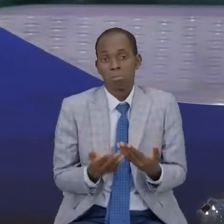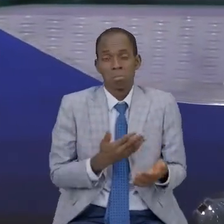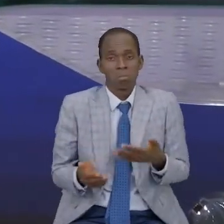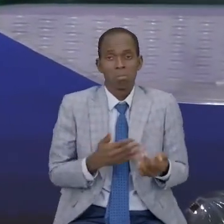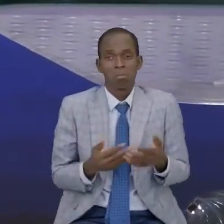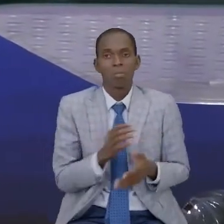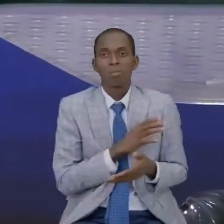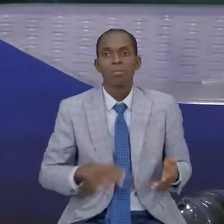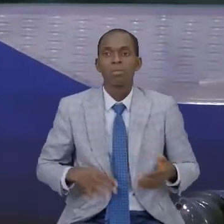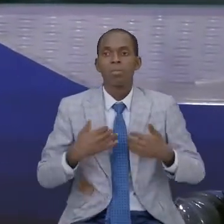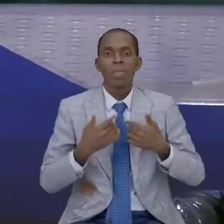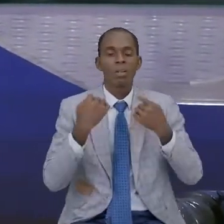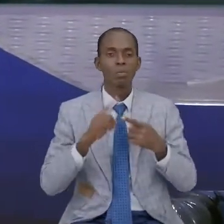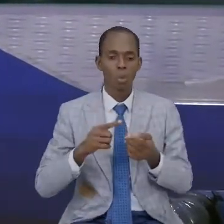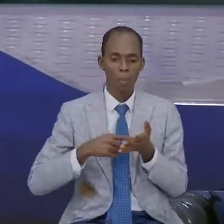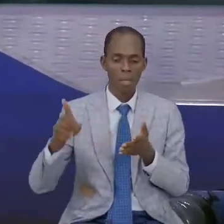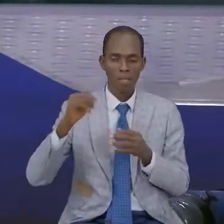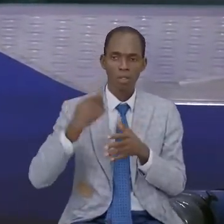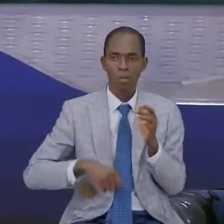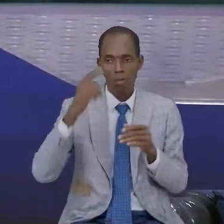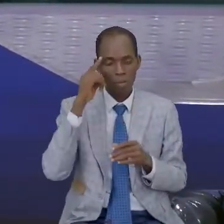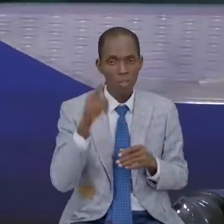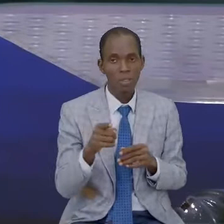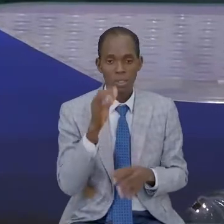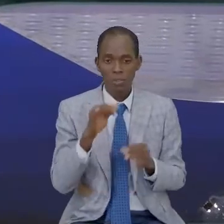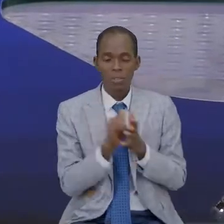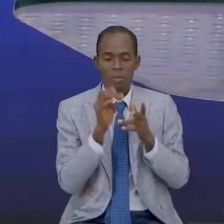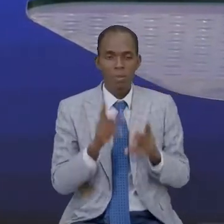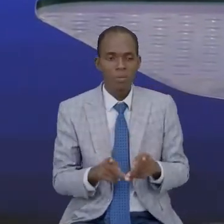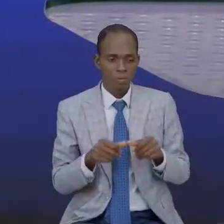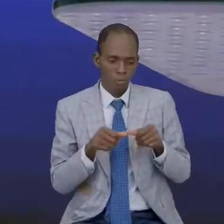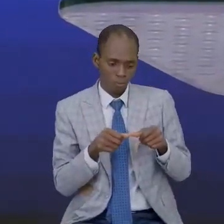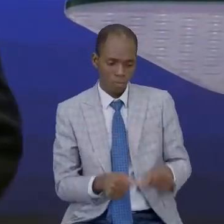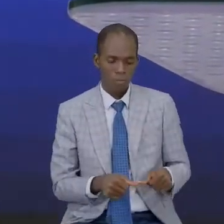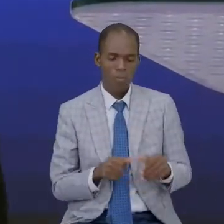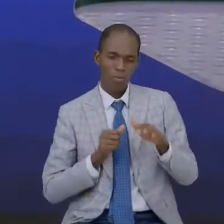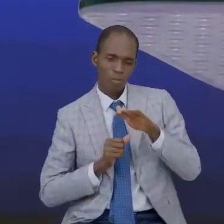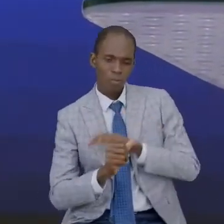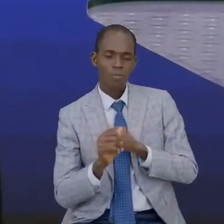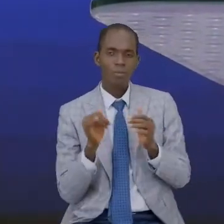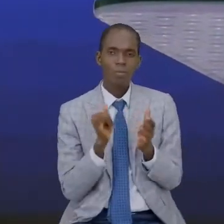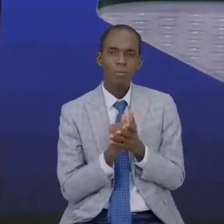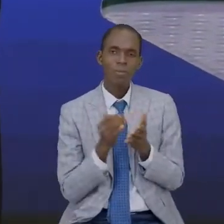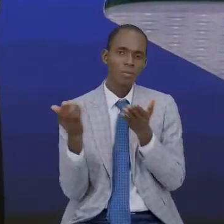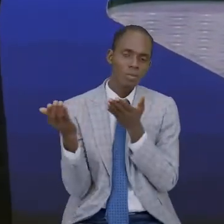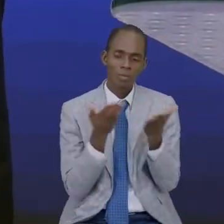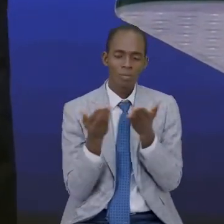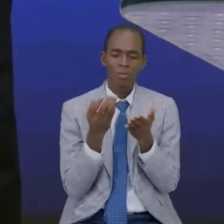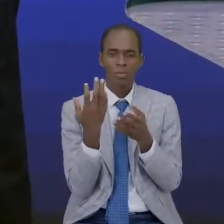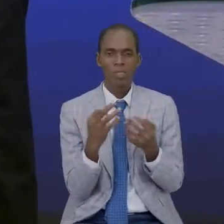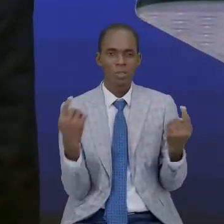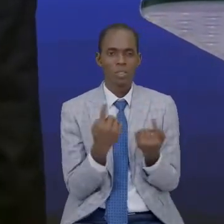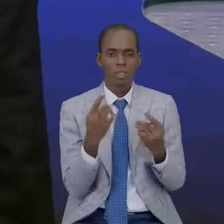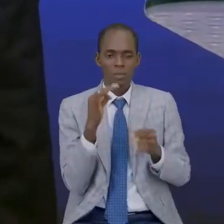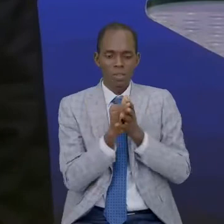though Christ has come to pay the price for him, if he remains under that servitude of sin, if